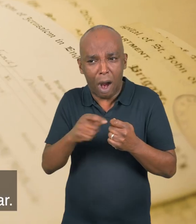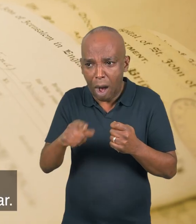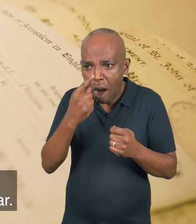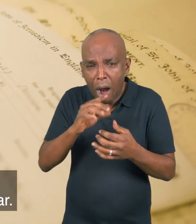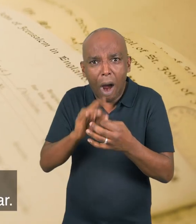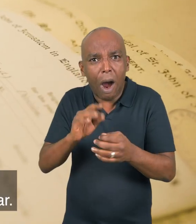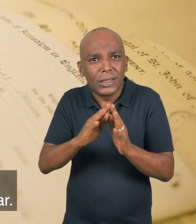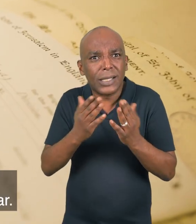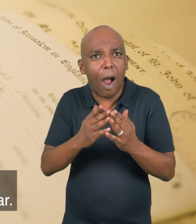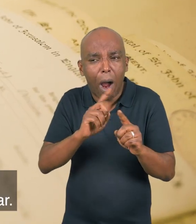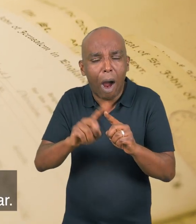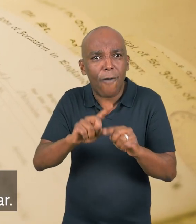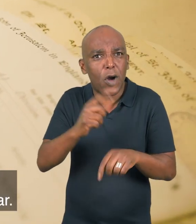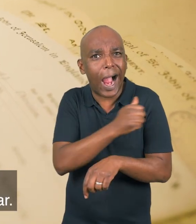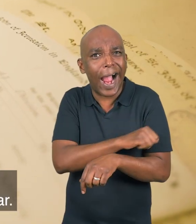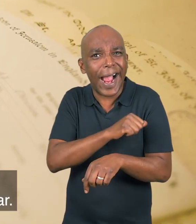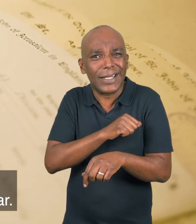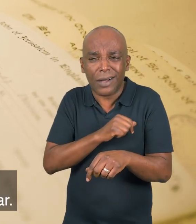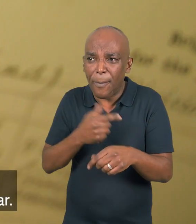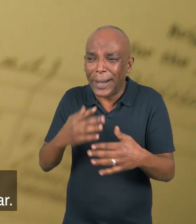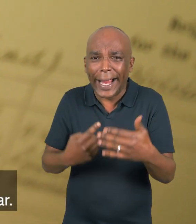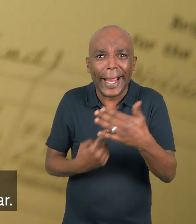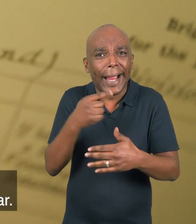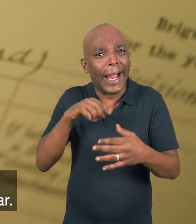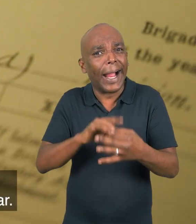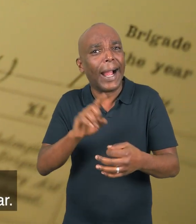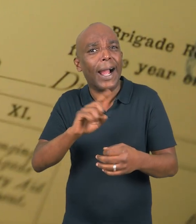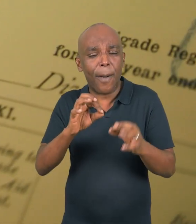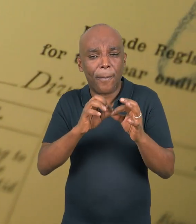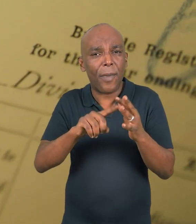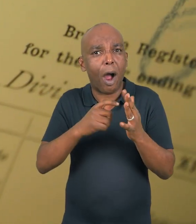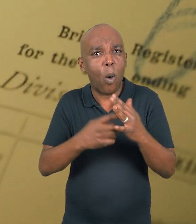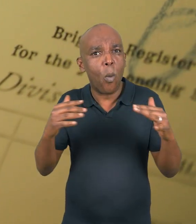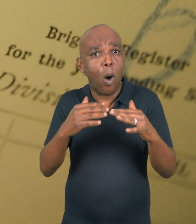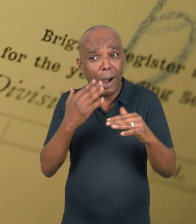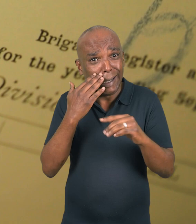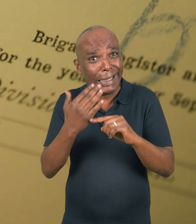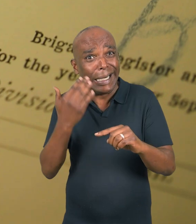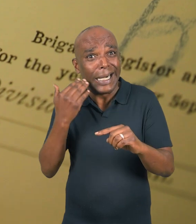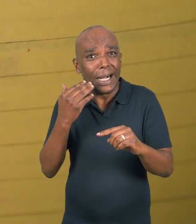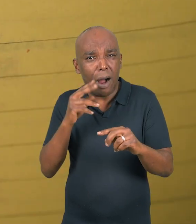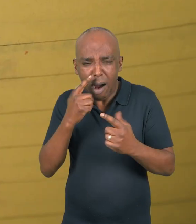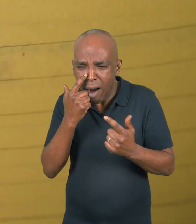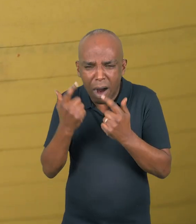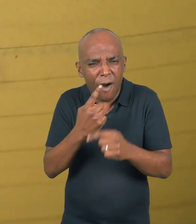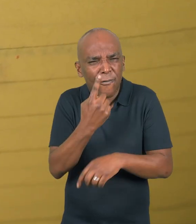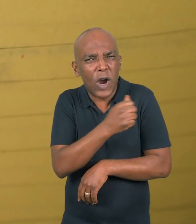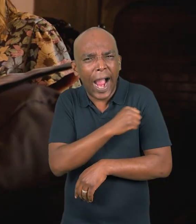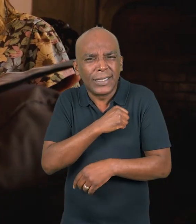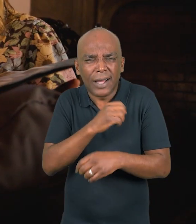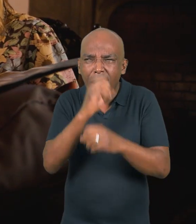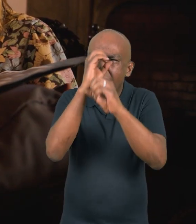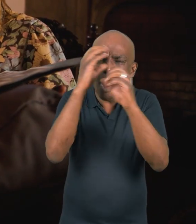from diaries of first aiders who went out into the Boer War, and then more recently looking at first aid